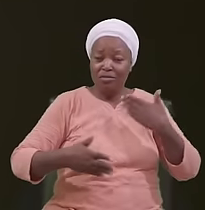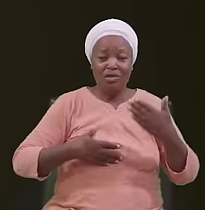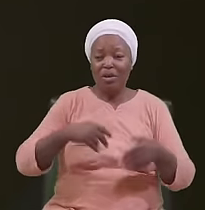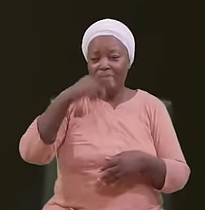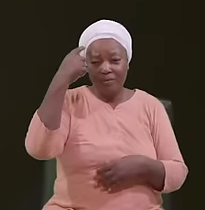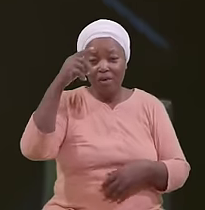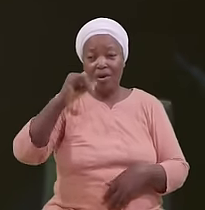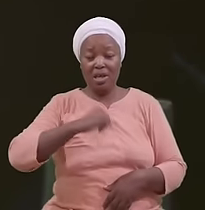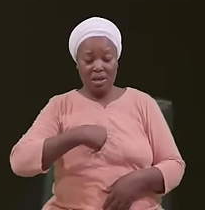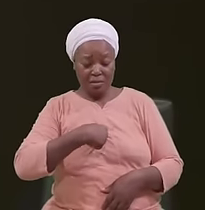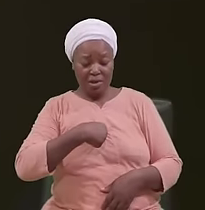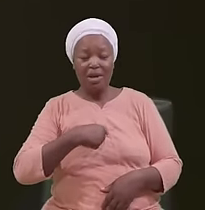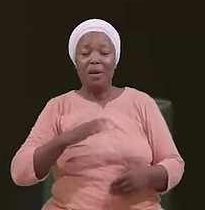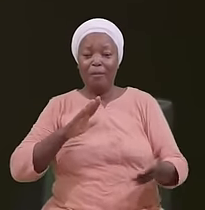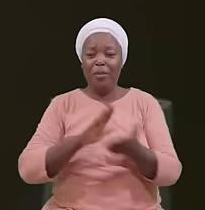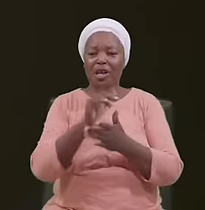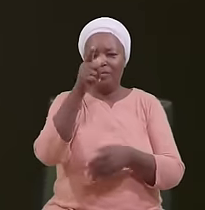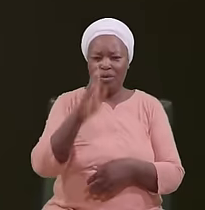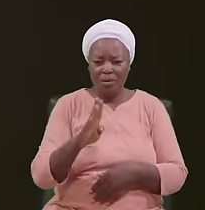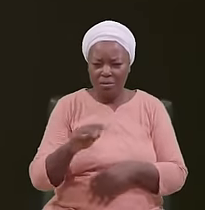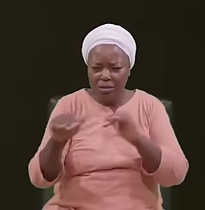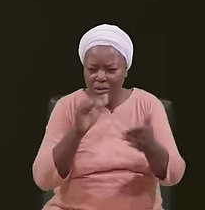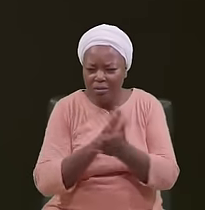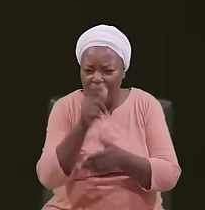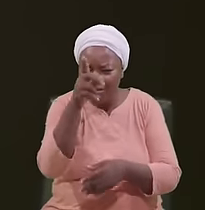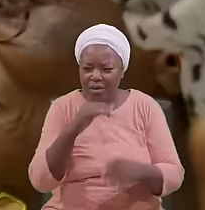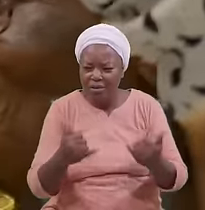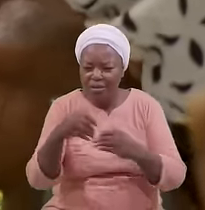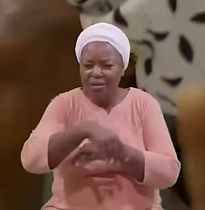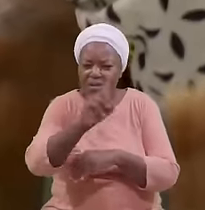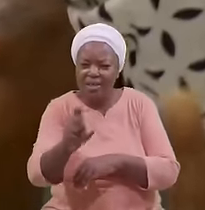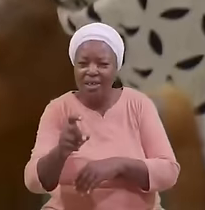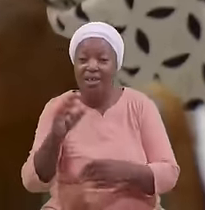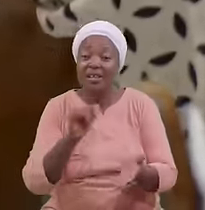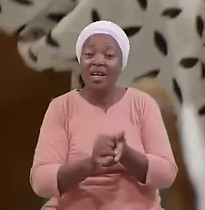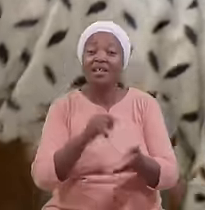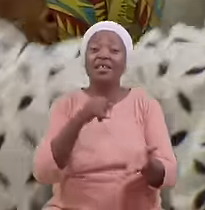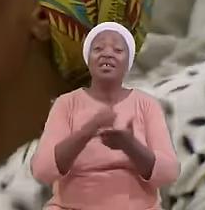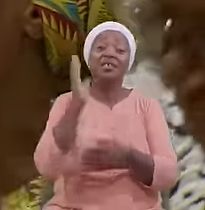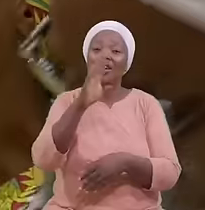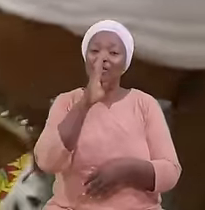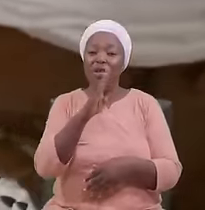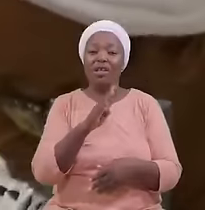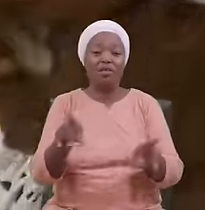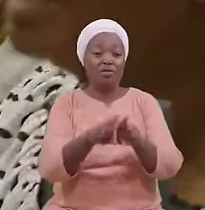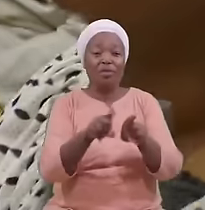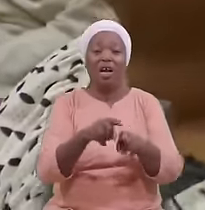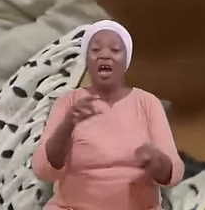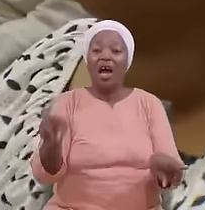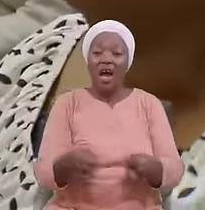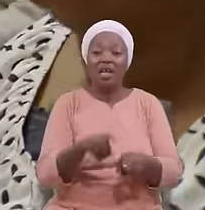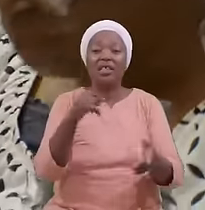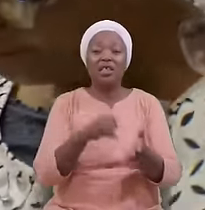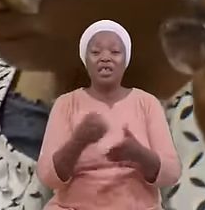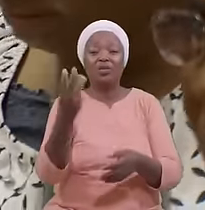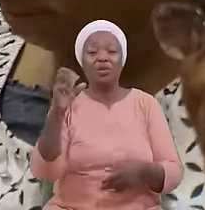God. Anybody believe in God tonight? That it shall be even as it was